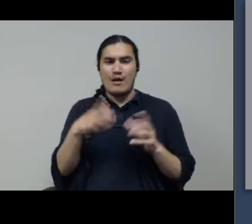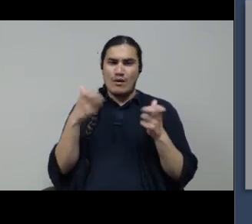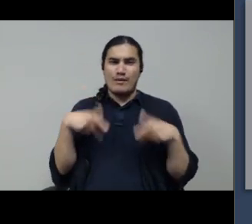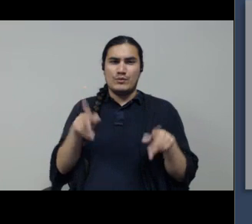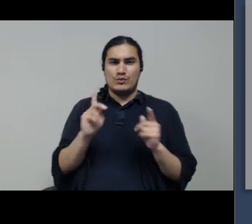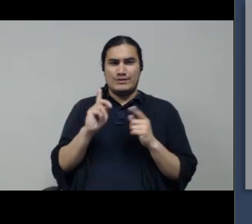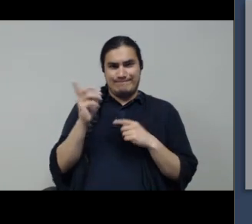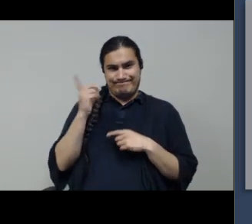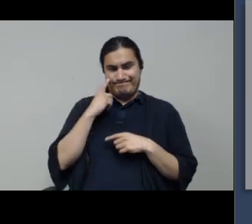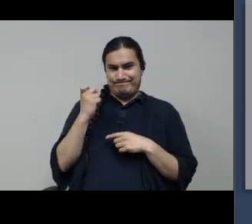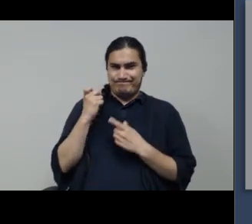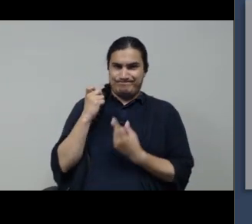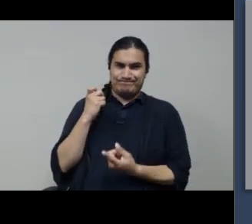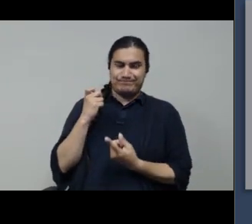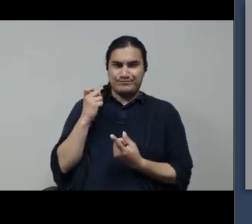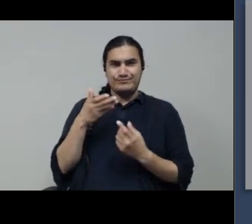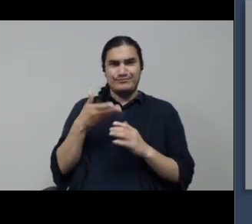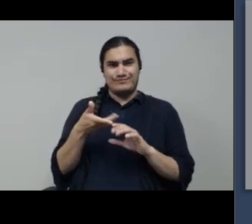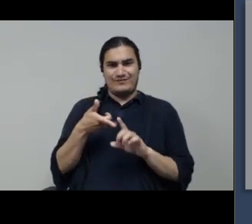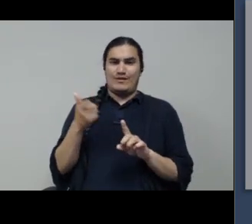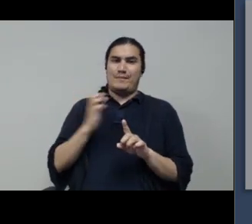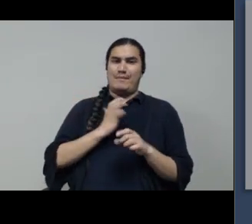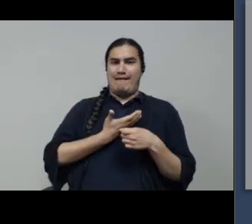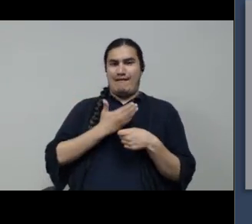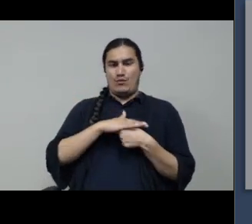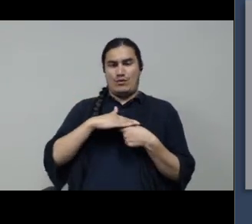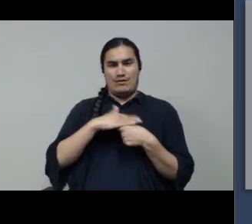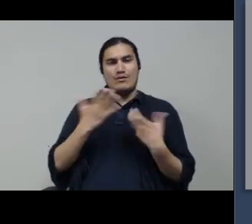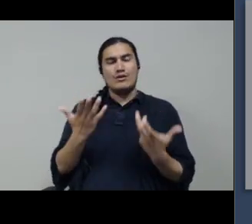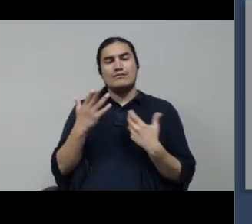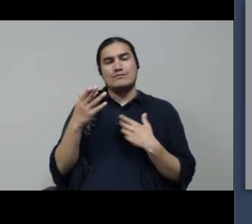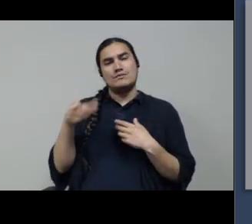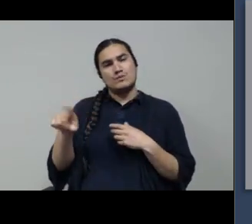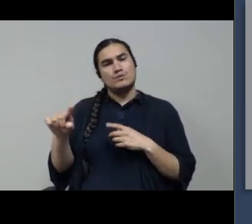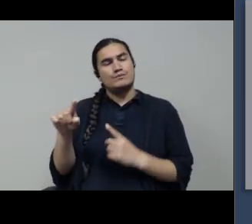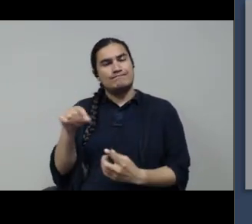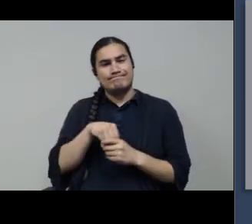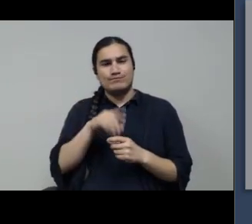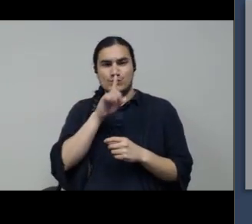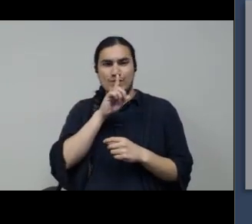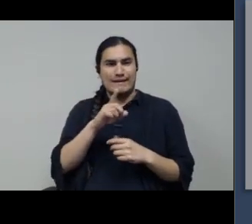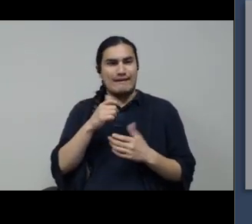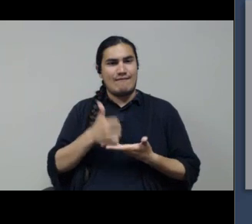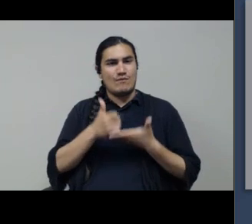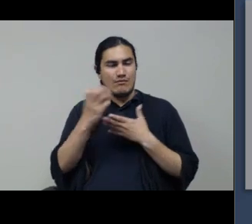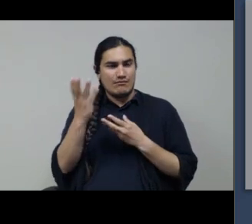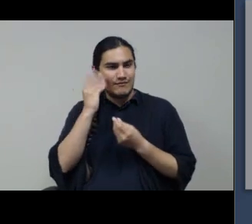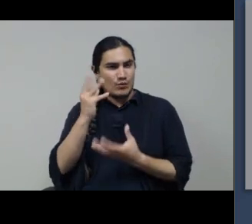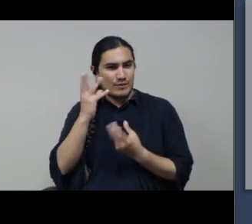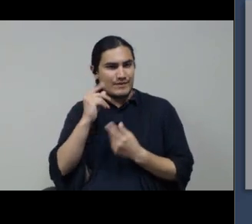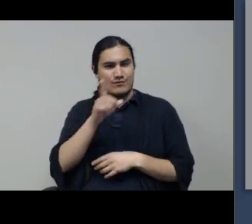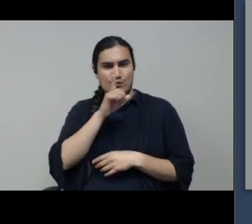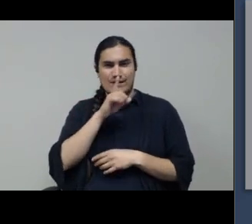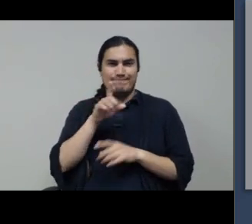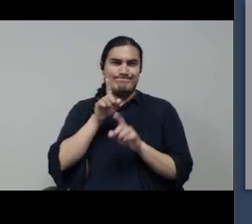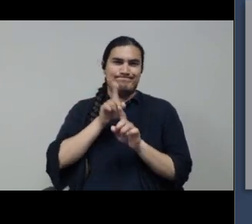since you're from my region, and you've been a very helpful and informative and sort of a